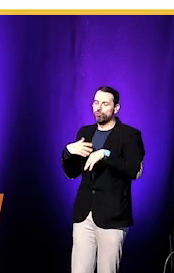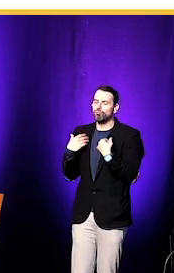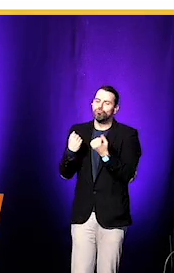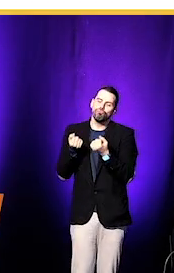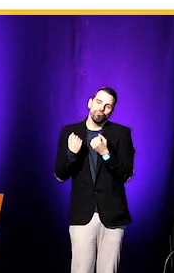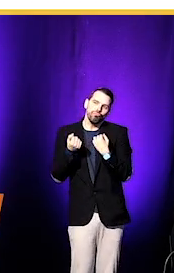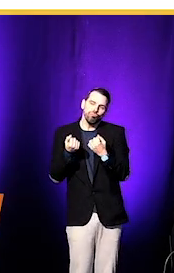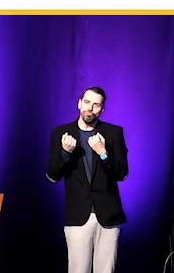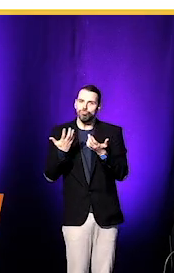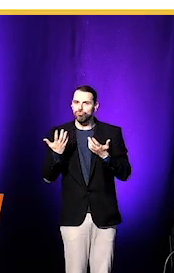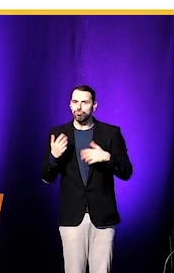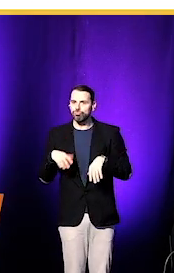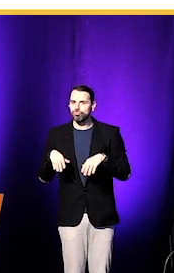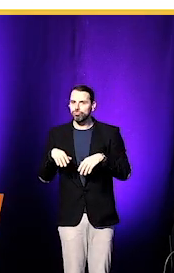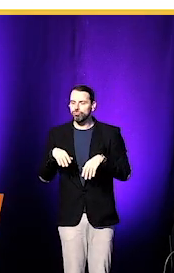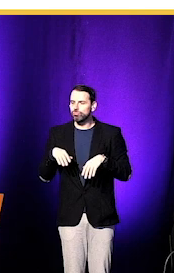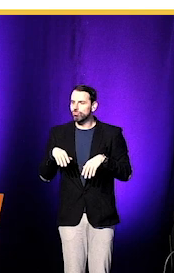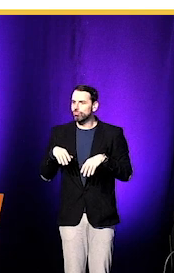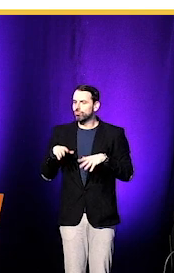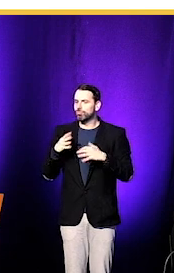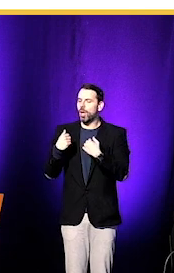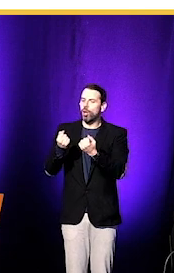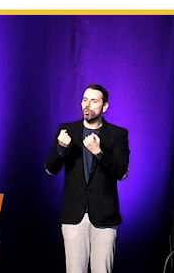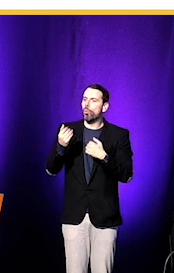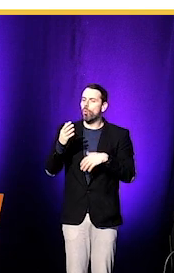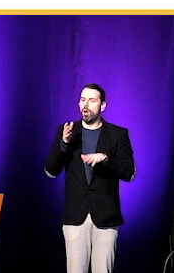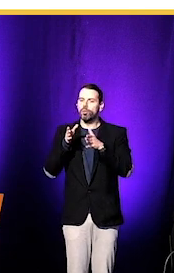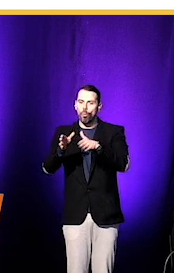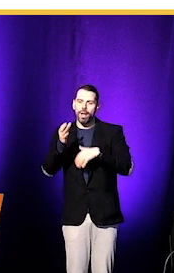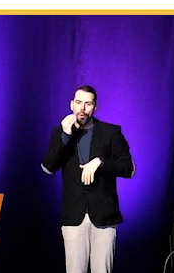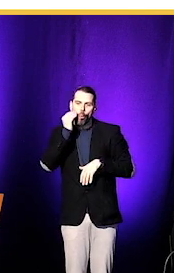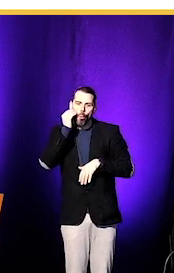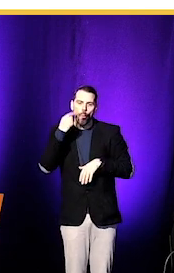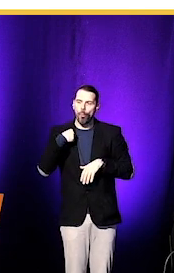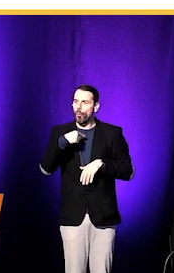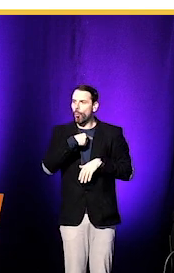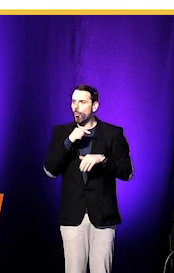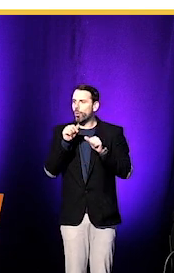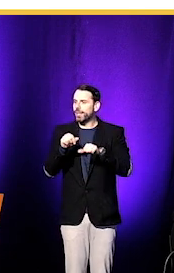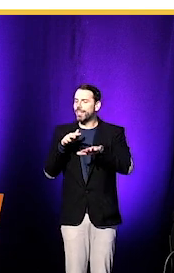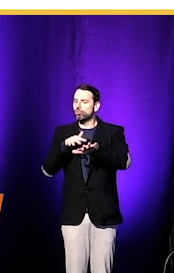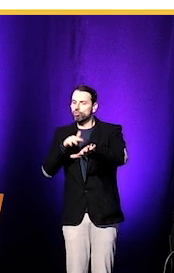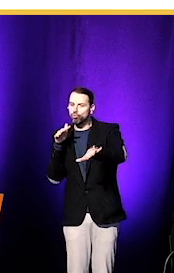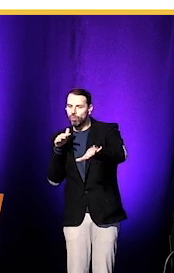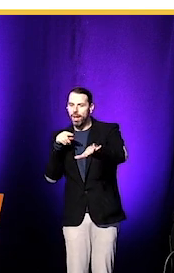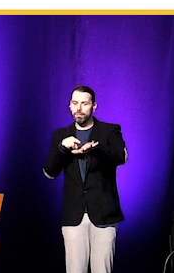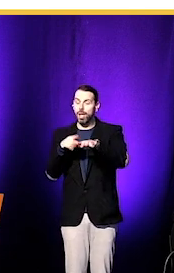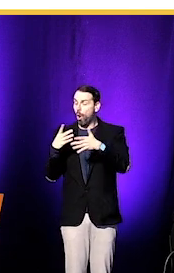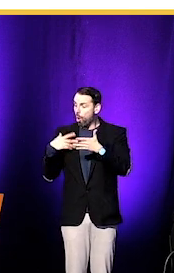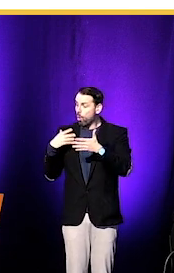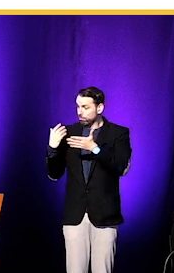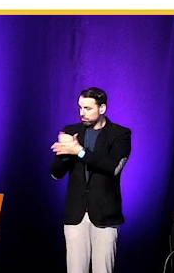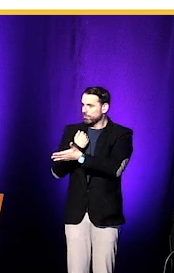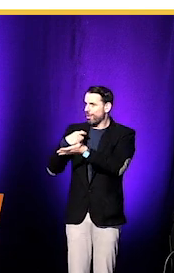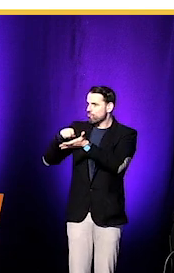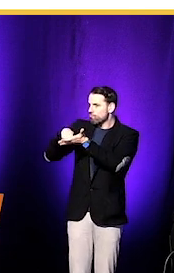too, it's like this on the way home. We could pretty much get some writing done